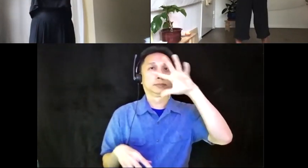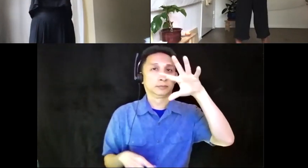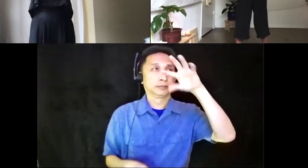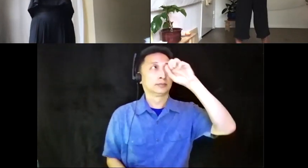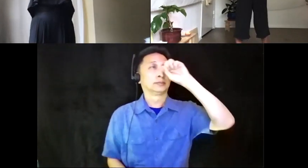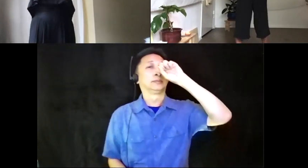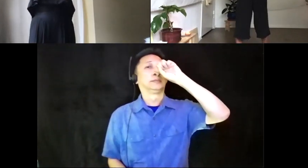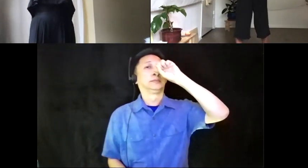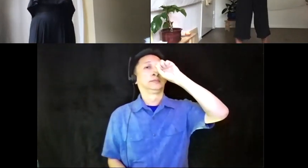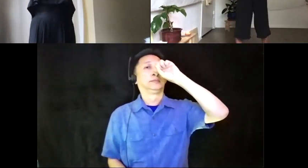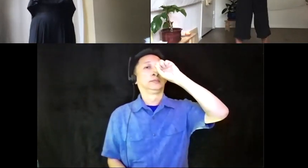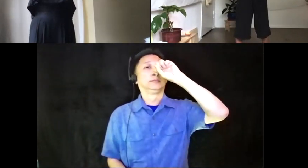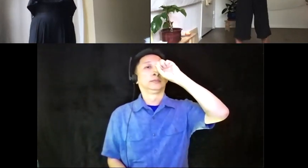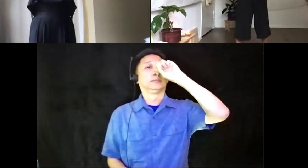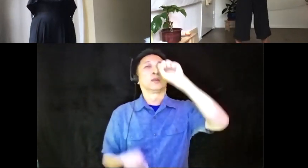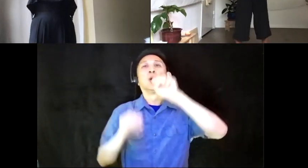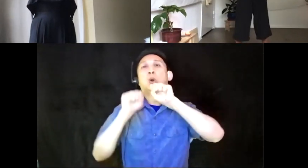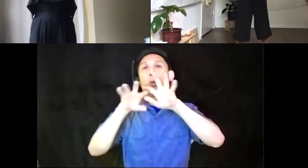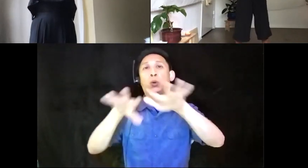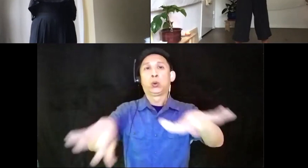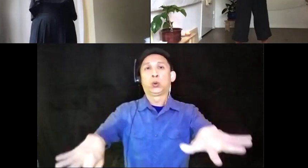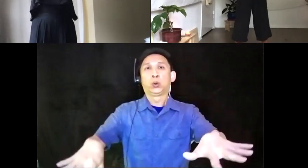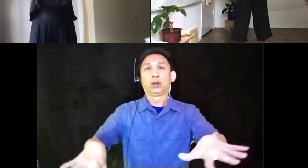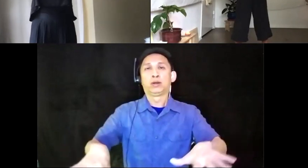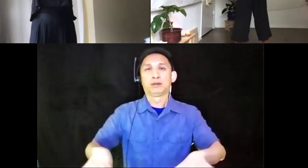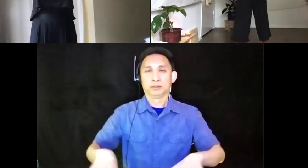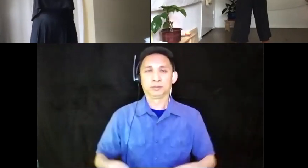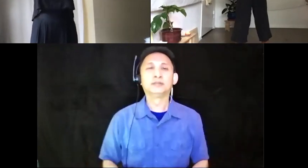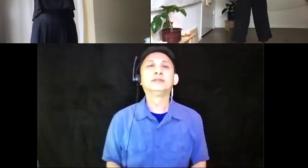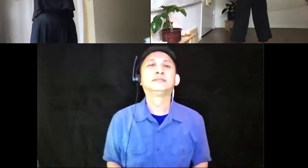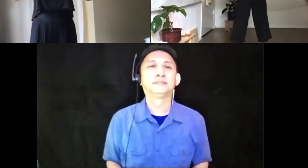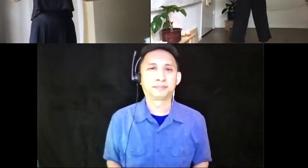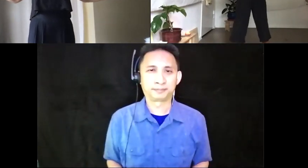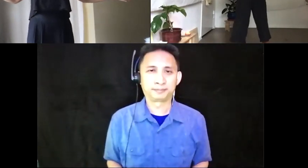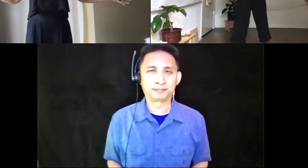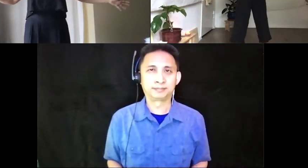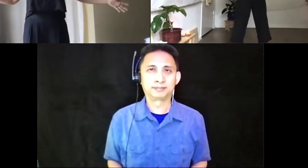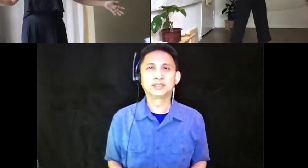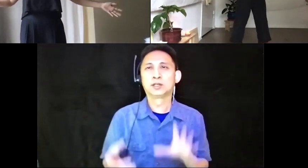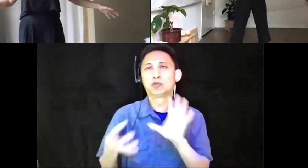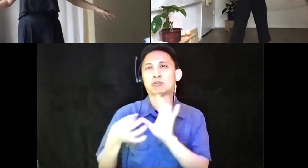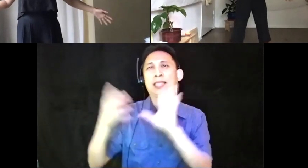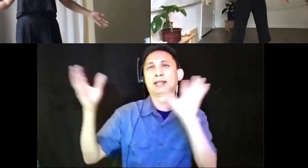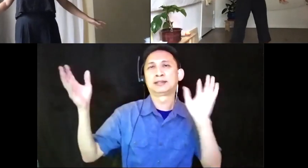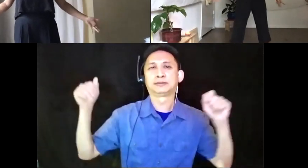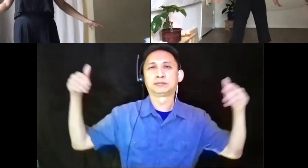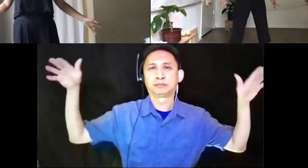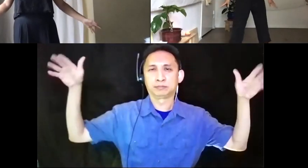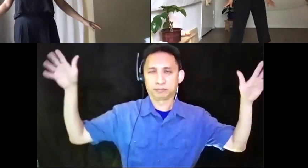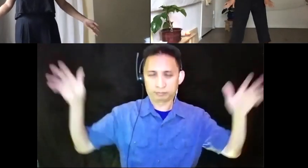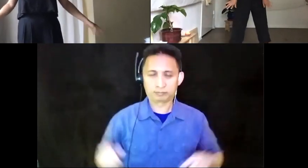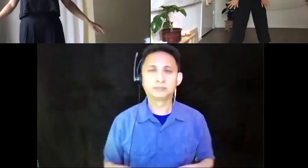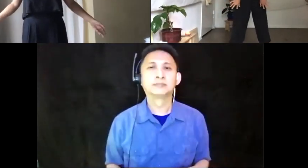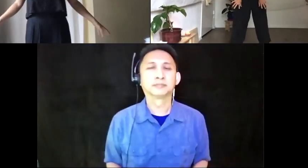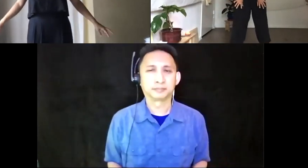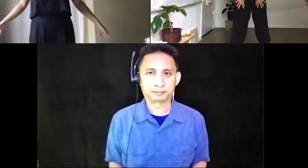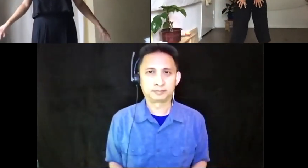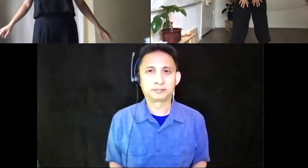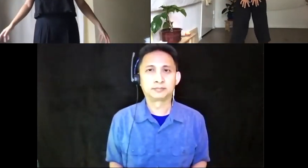in, exhale. Release the belly, gentle fluttering of the fingers.